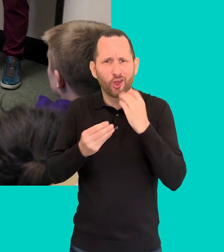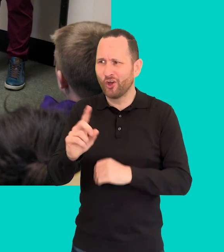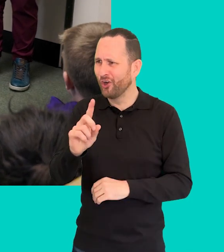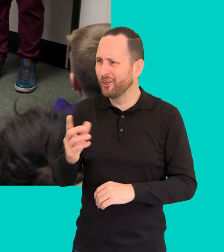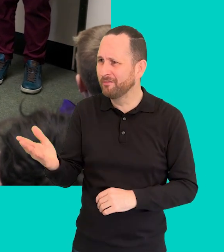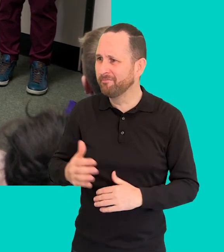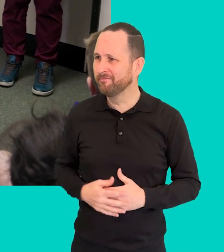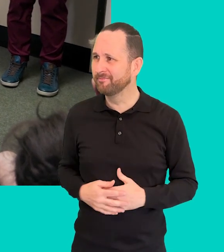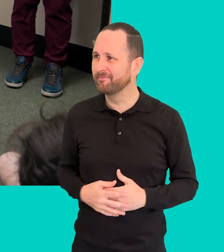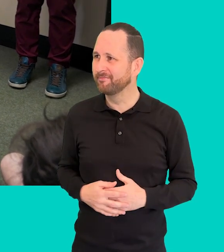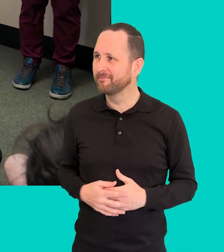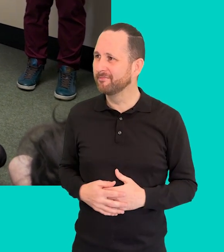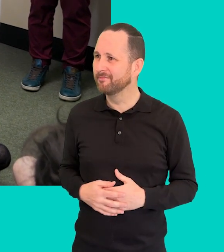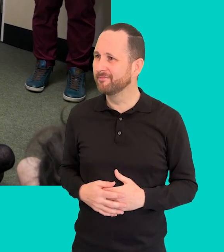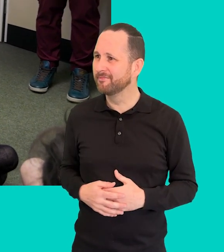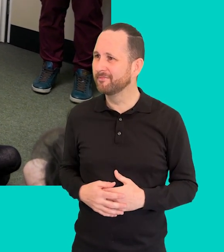about